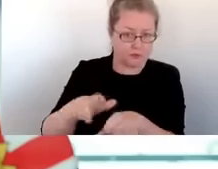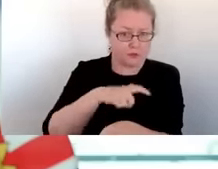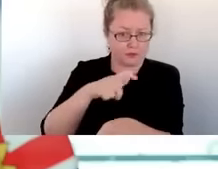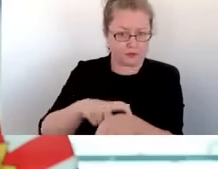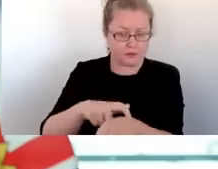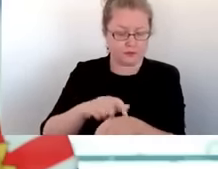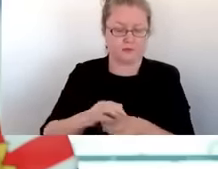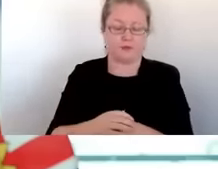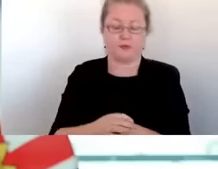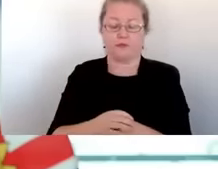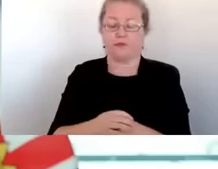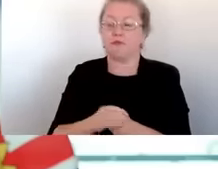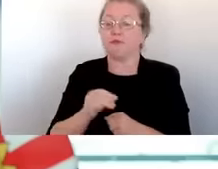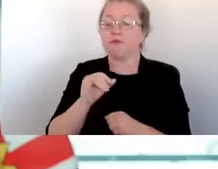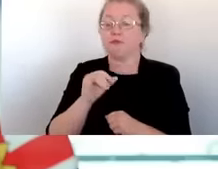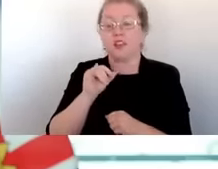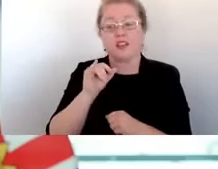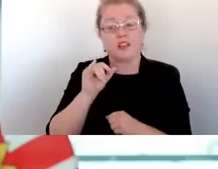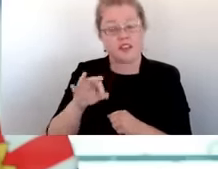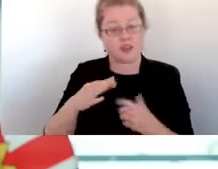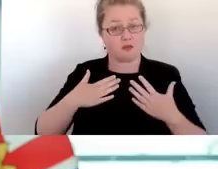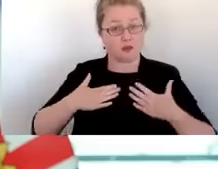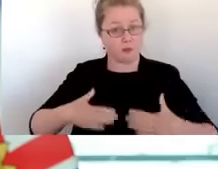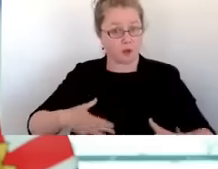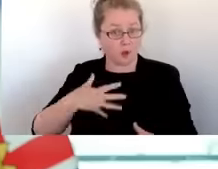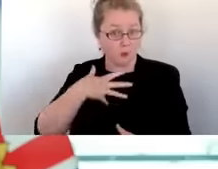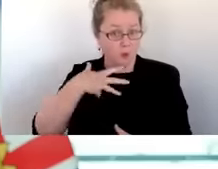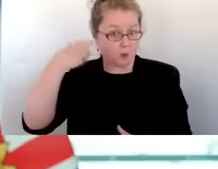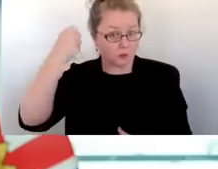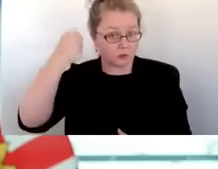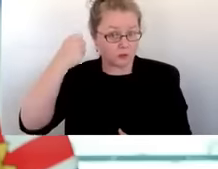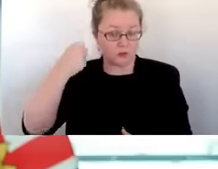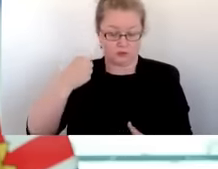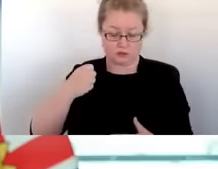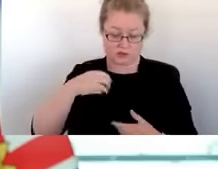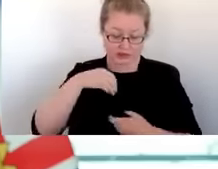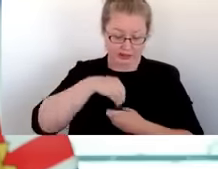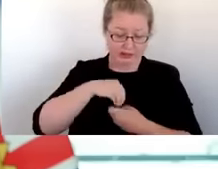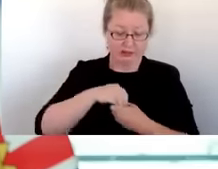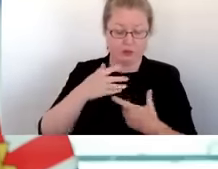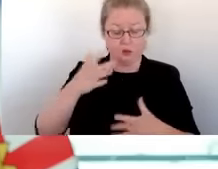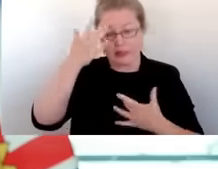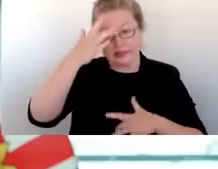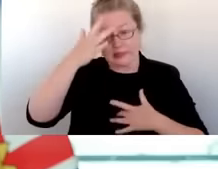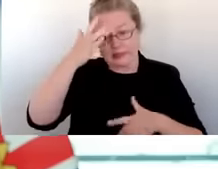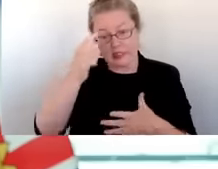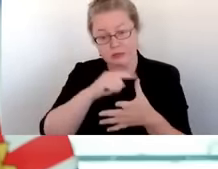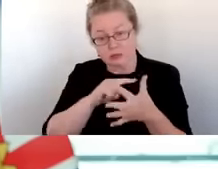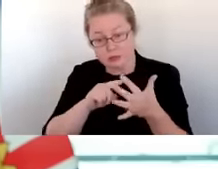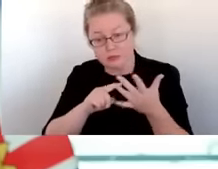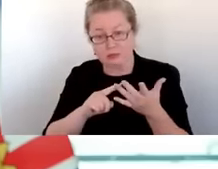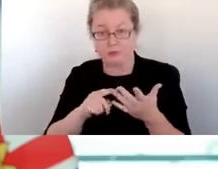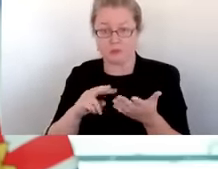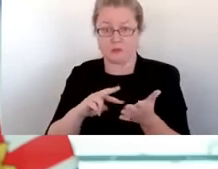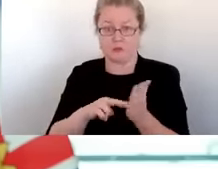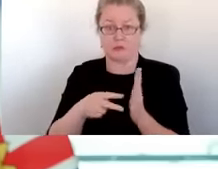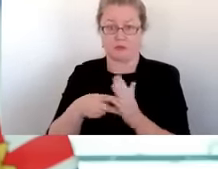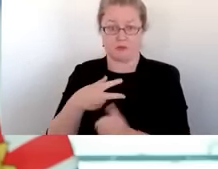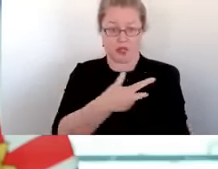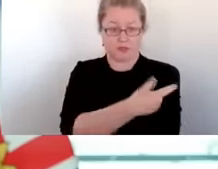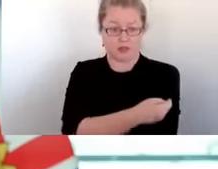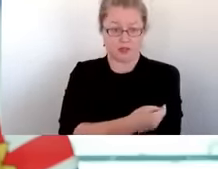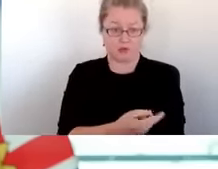you're older, if you have certain immune compromising conditions, you may need more vaccine, and your immune system